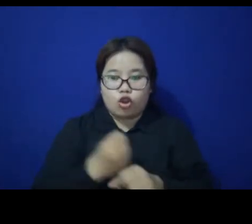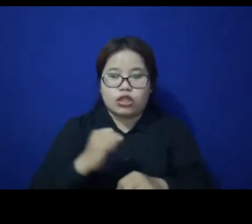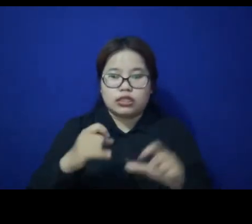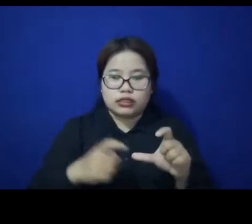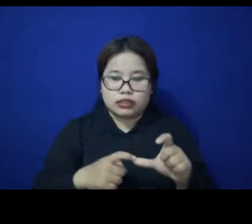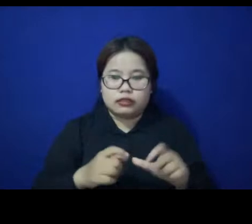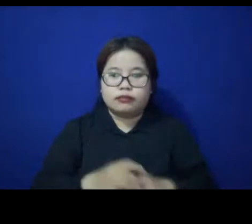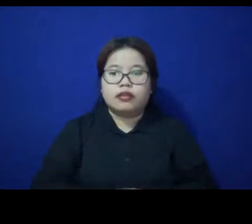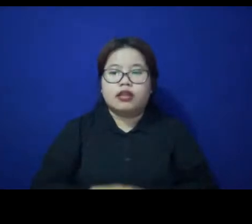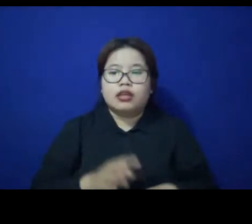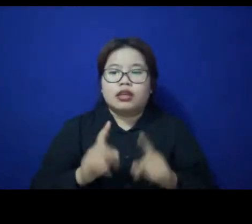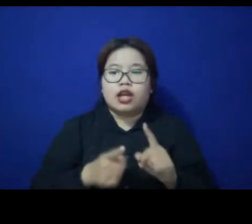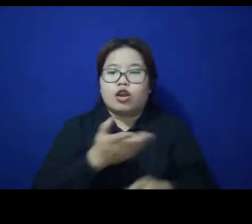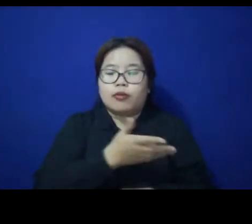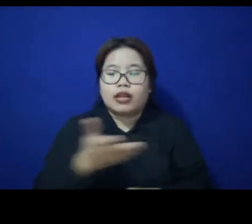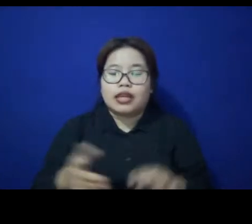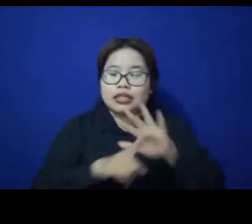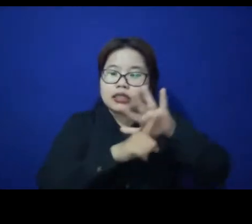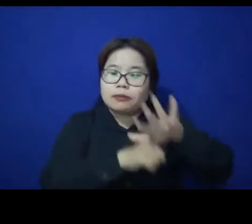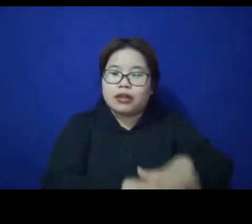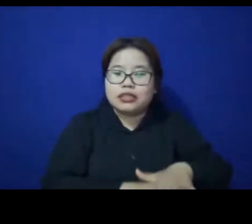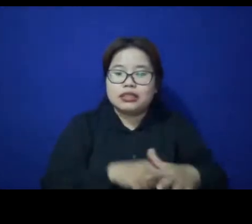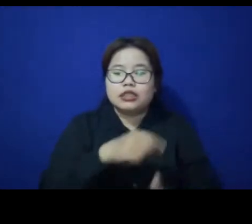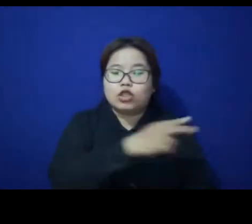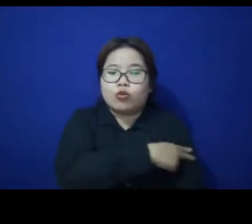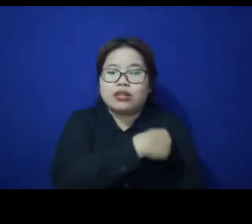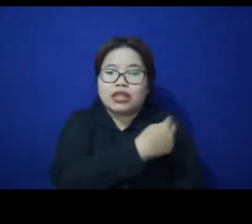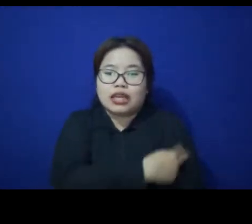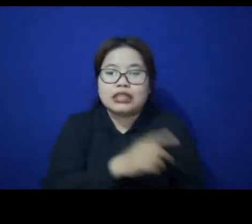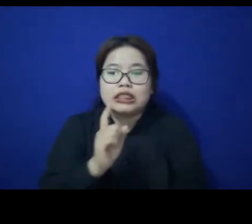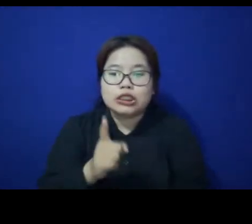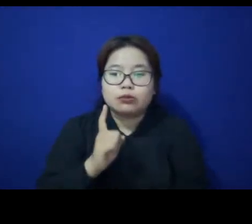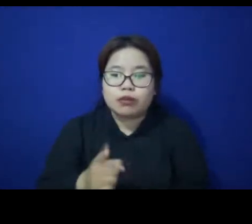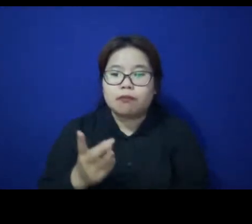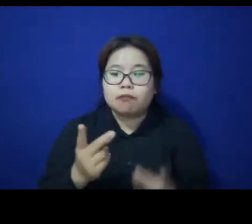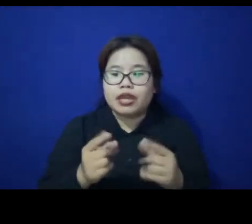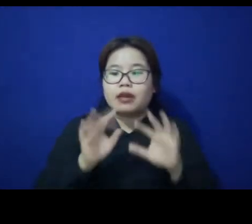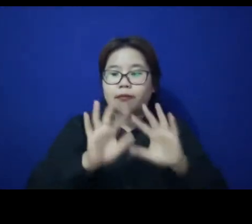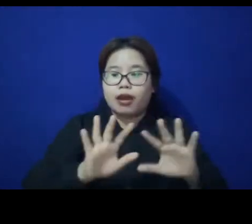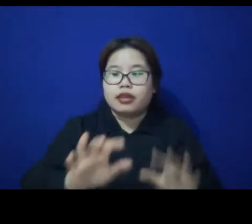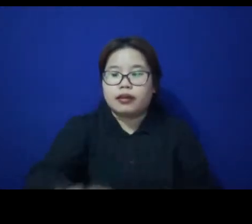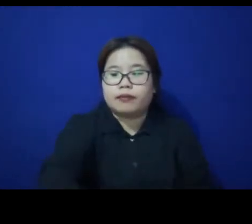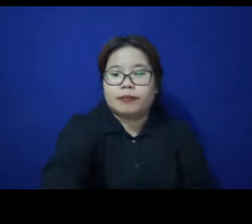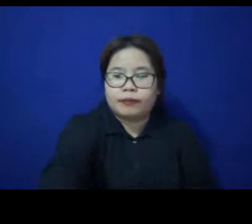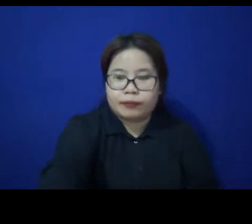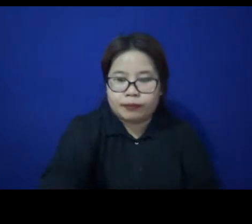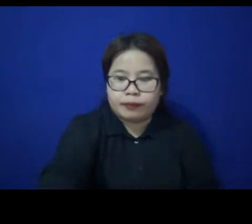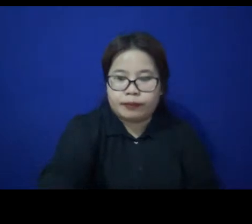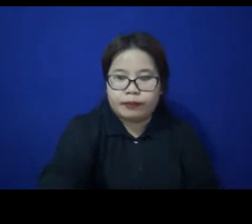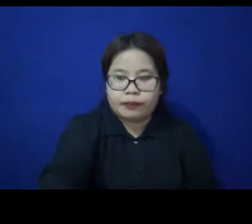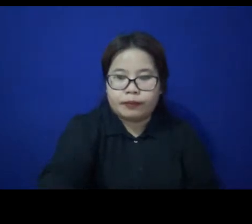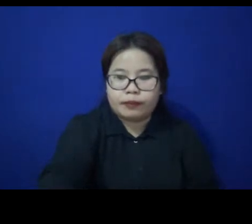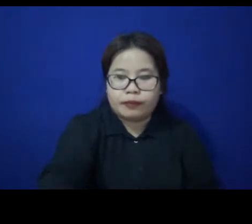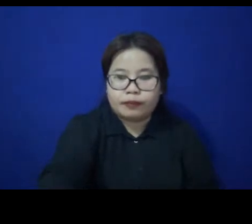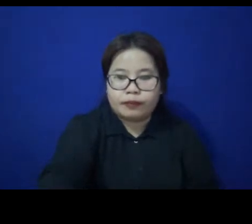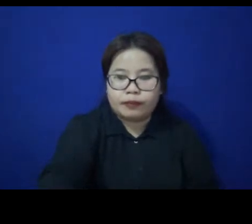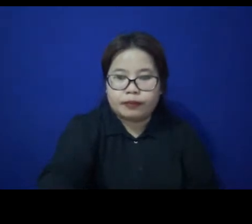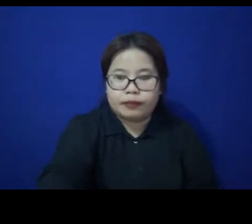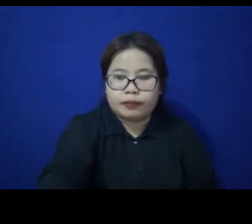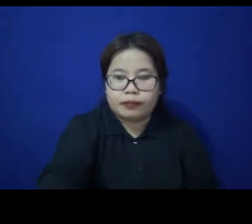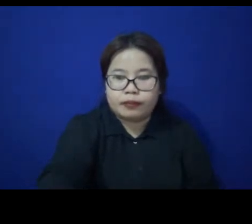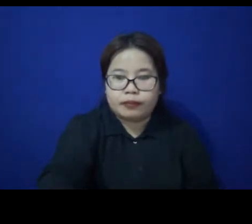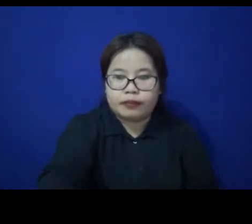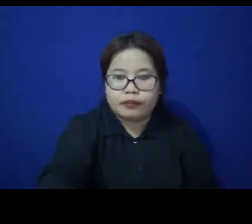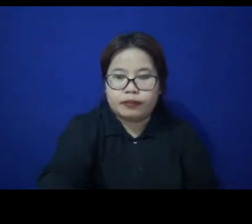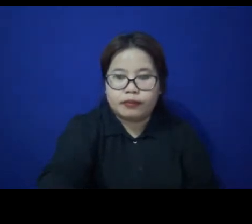on the basis they cost too much. But we never look at the upstream exclusion that put them into